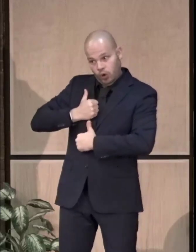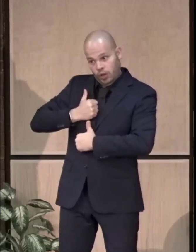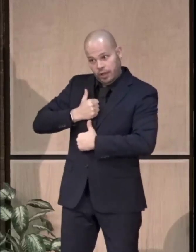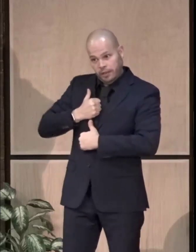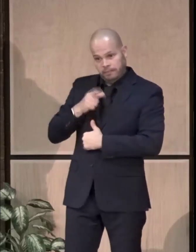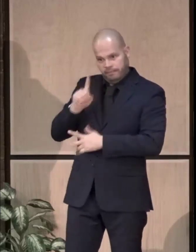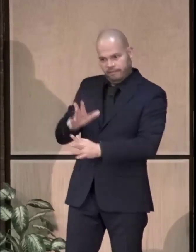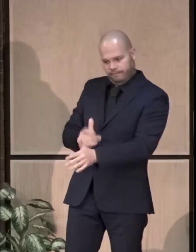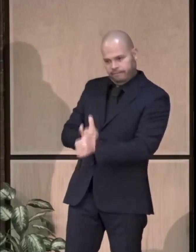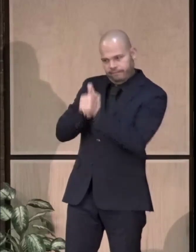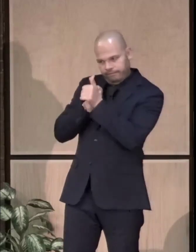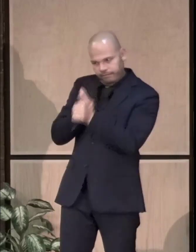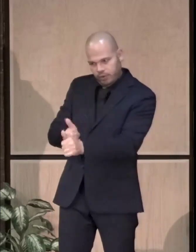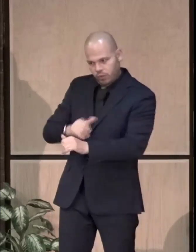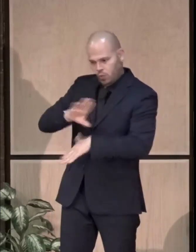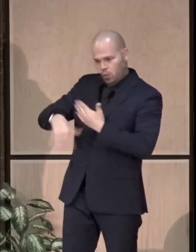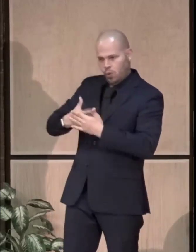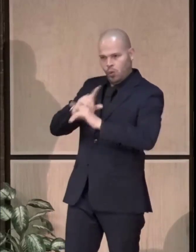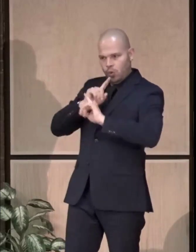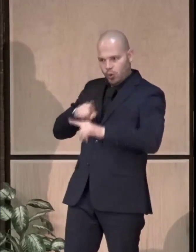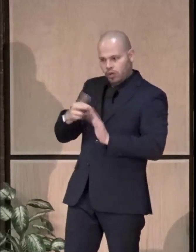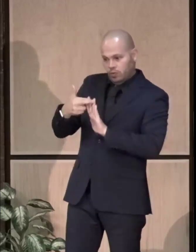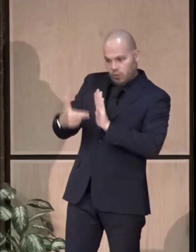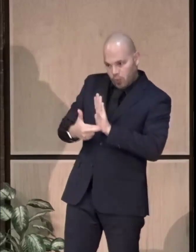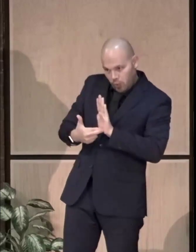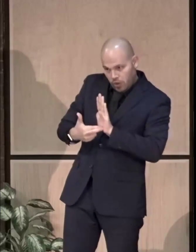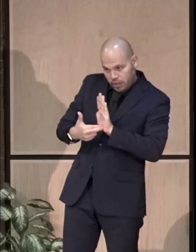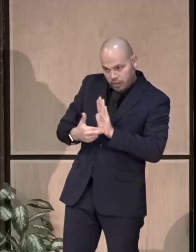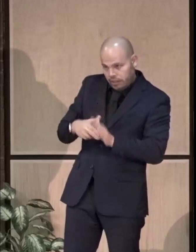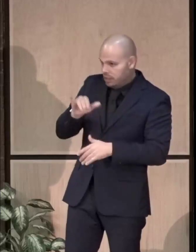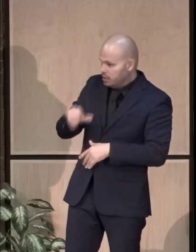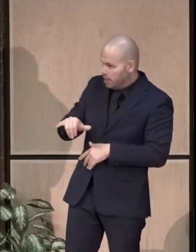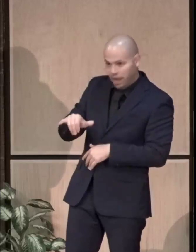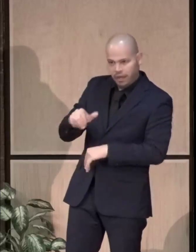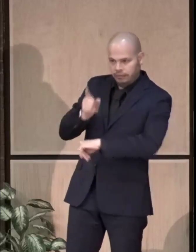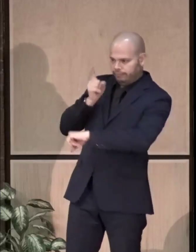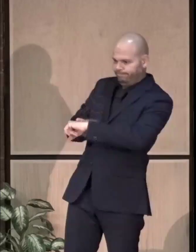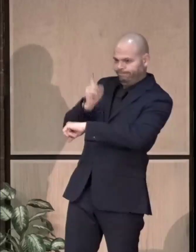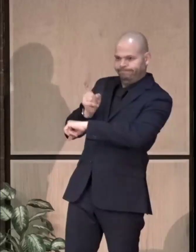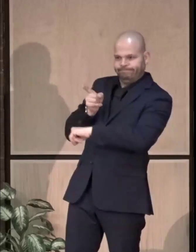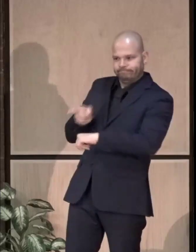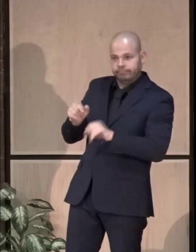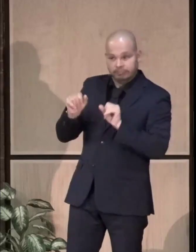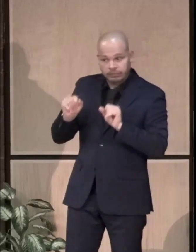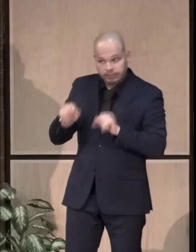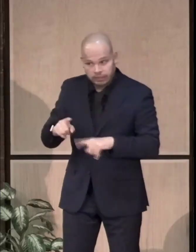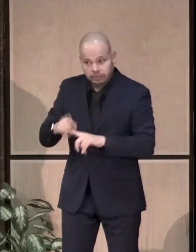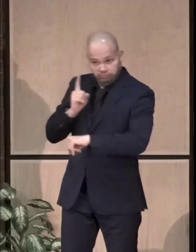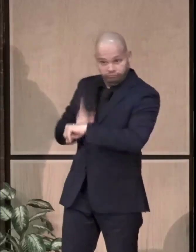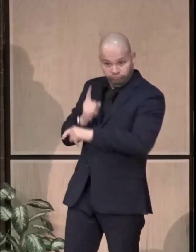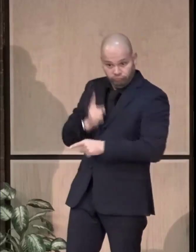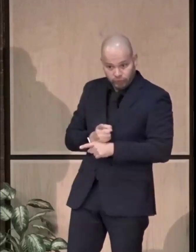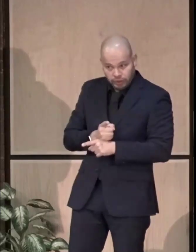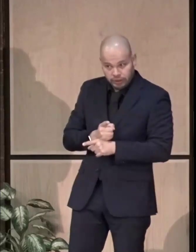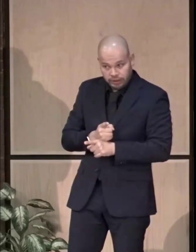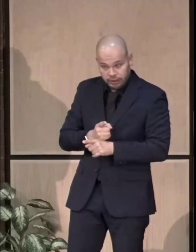and regulations may result in UCMJ action and or adverse administrative action, right?